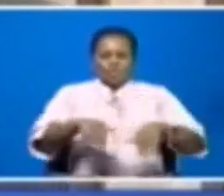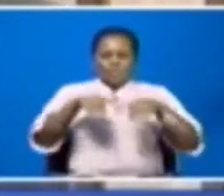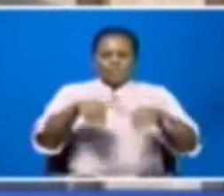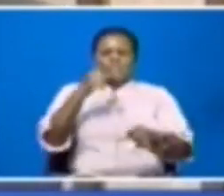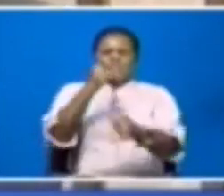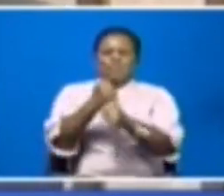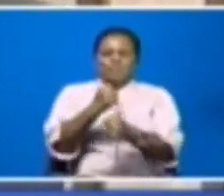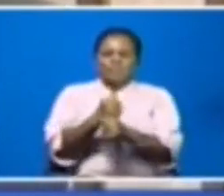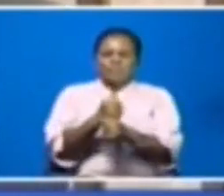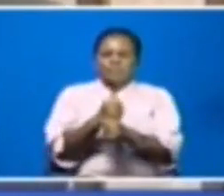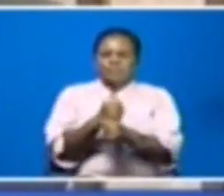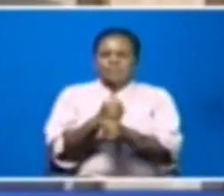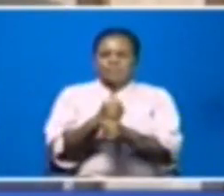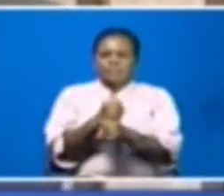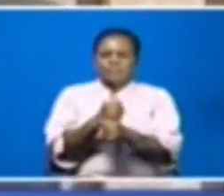jobs?